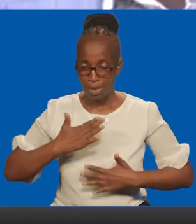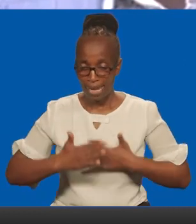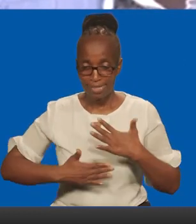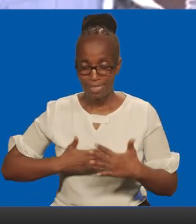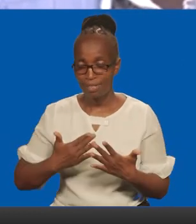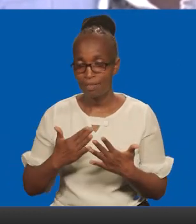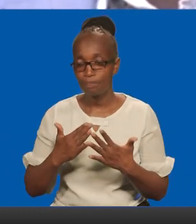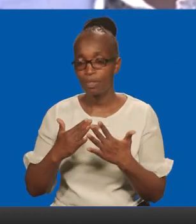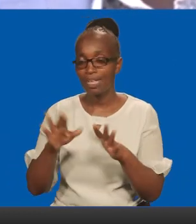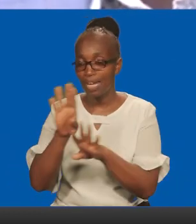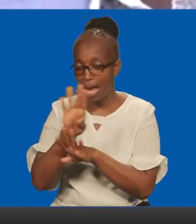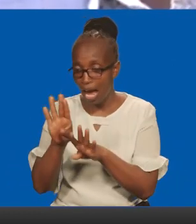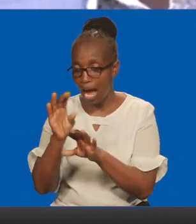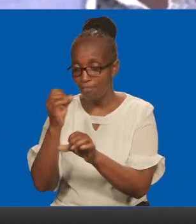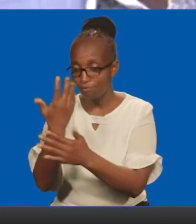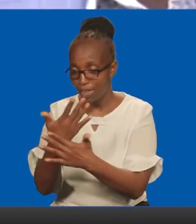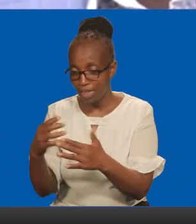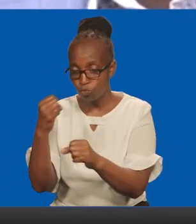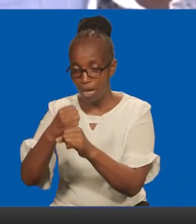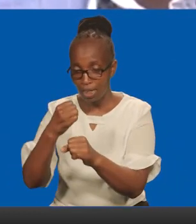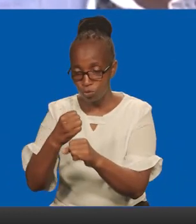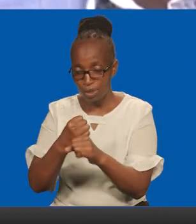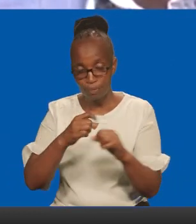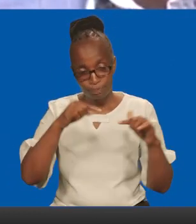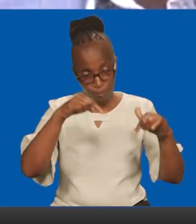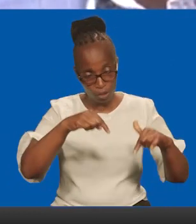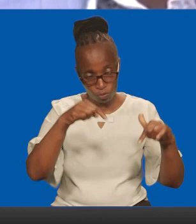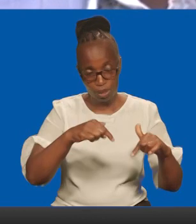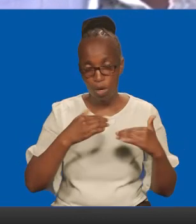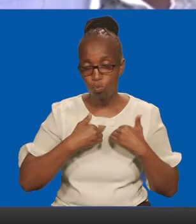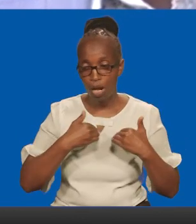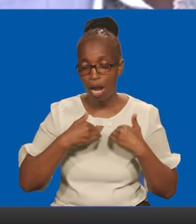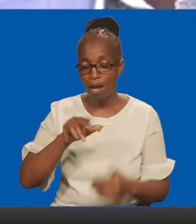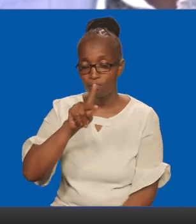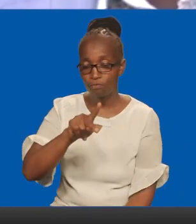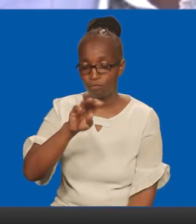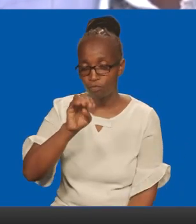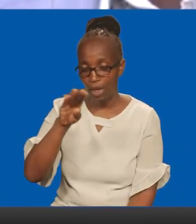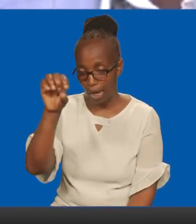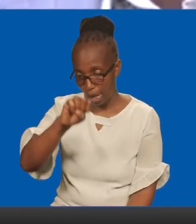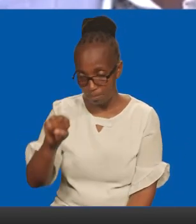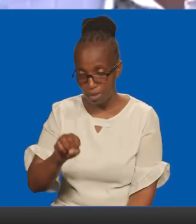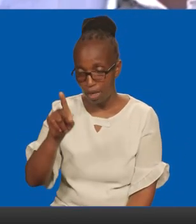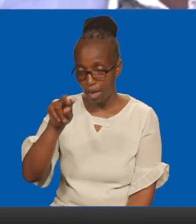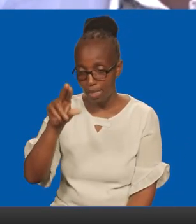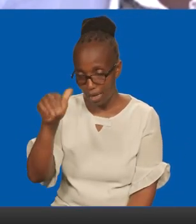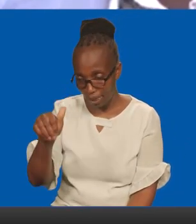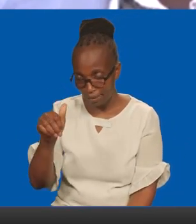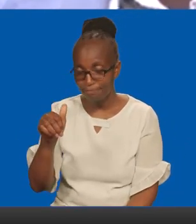We want to embrace the multi-agency spirit in everything that we are doing. Today on the ground we have